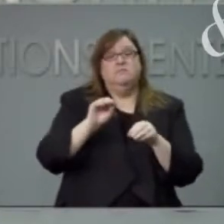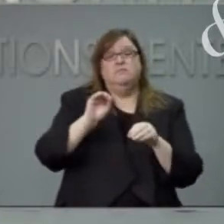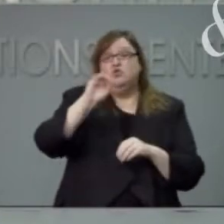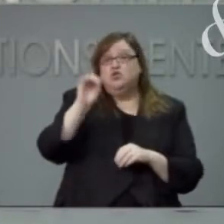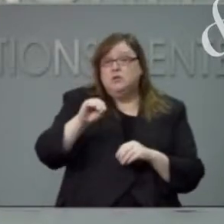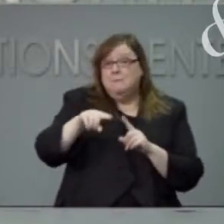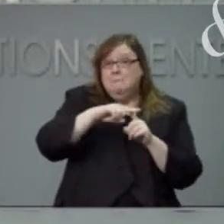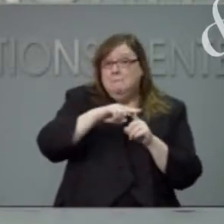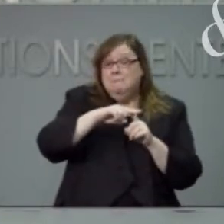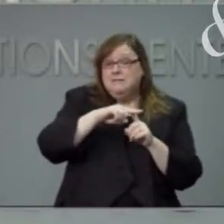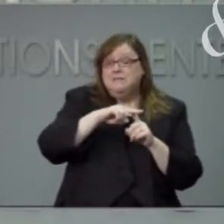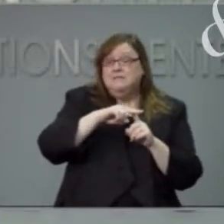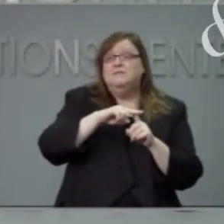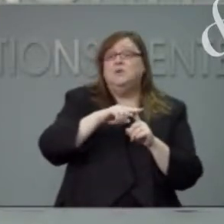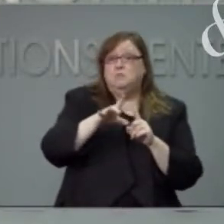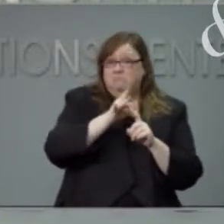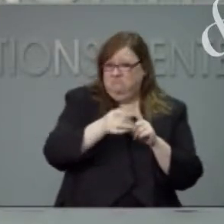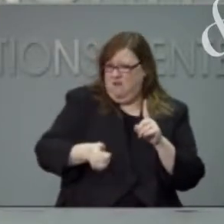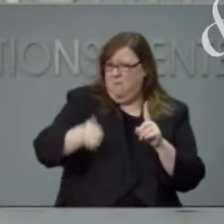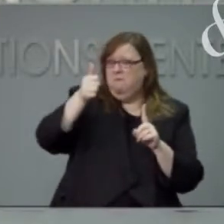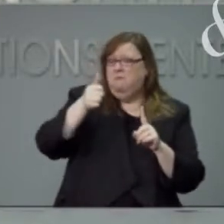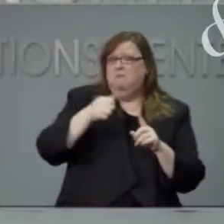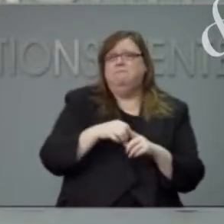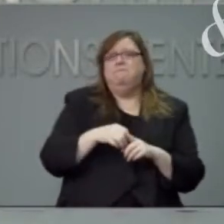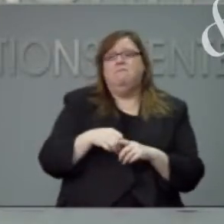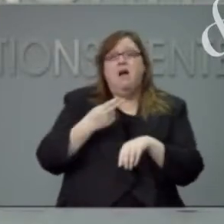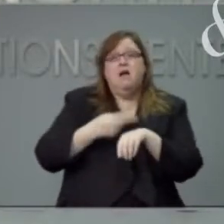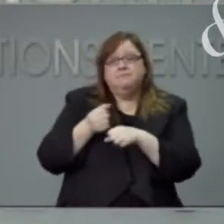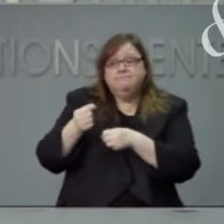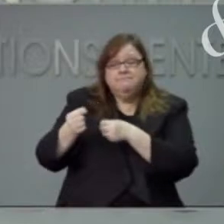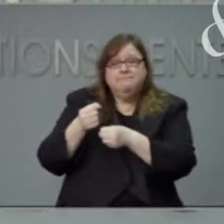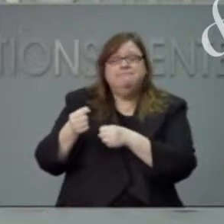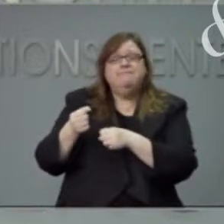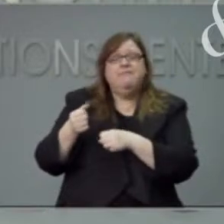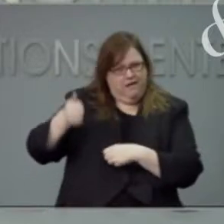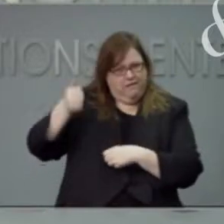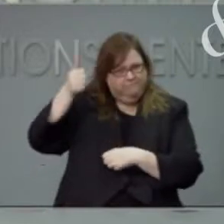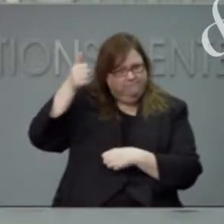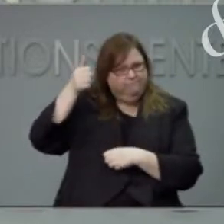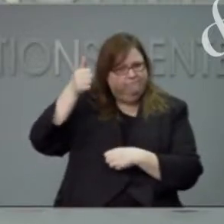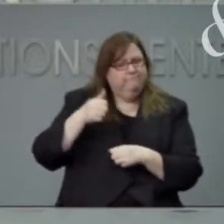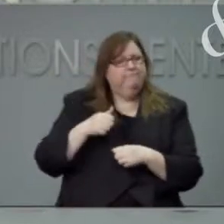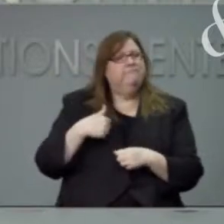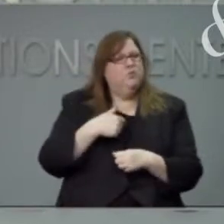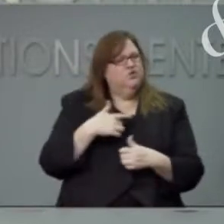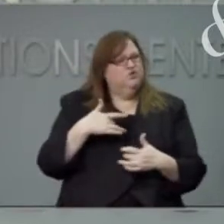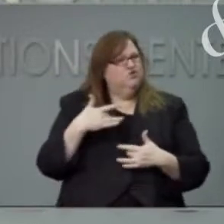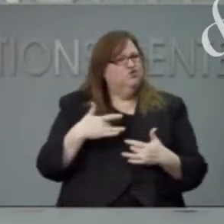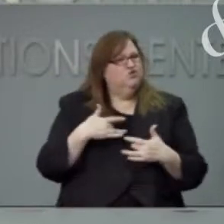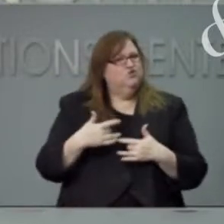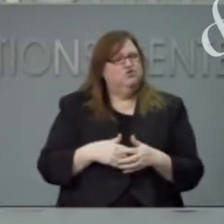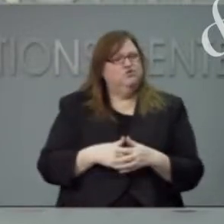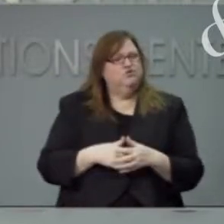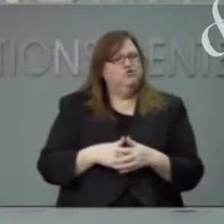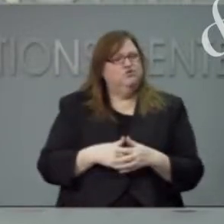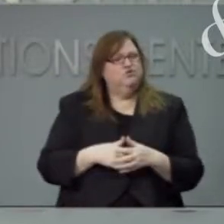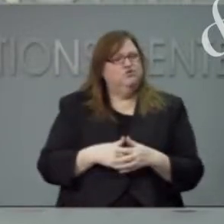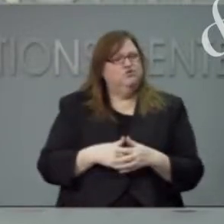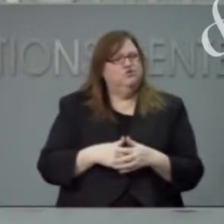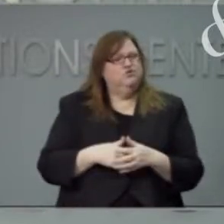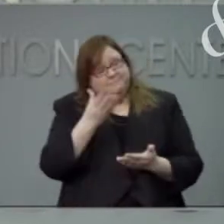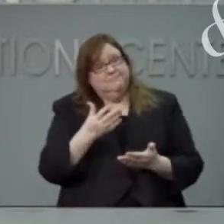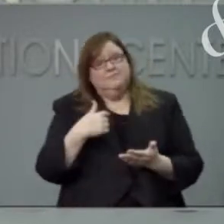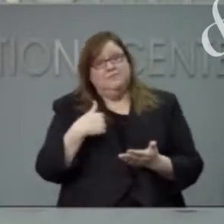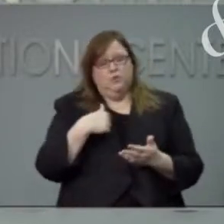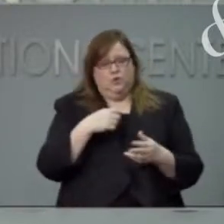our hospitalizations and admissions to the hospital. So this is very concerning. We try to make sure that we